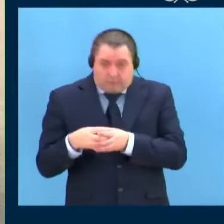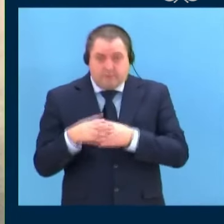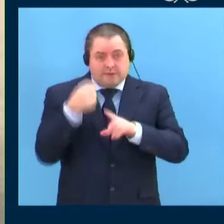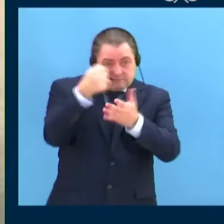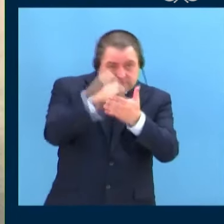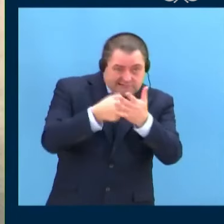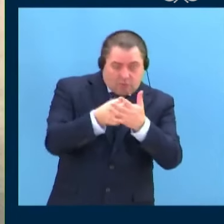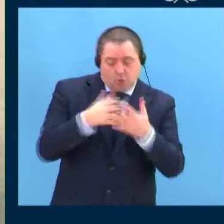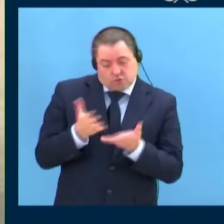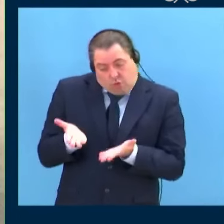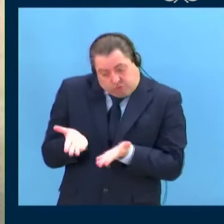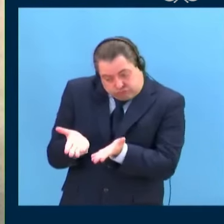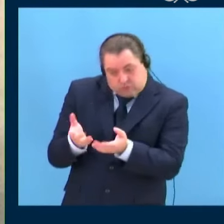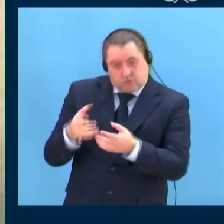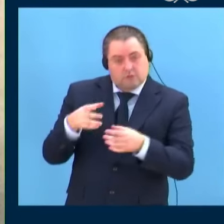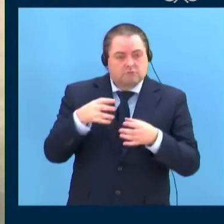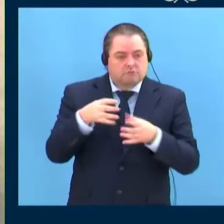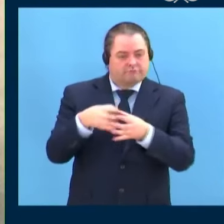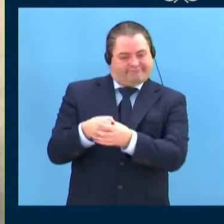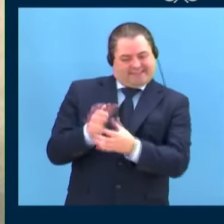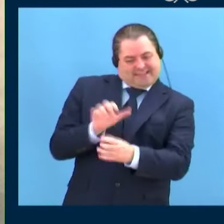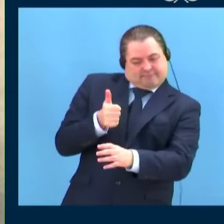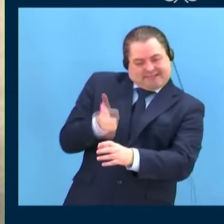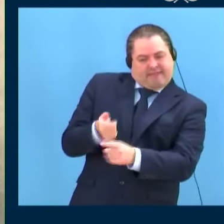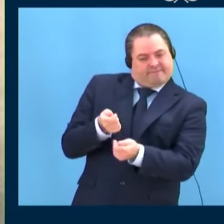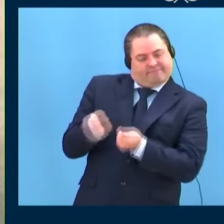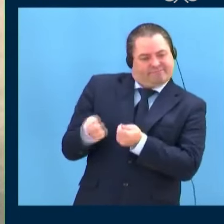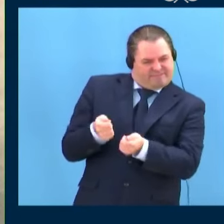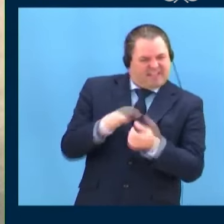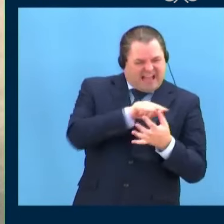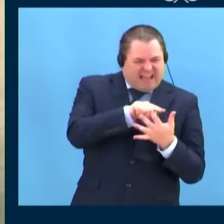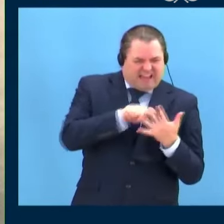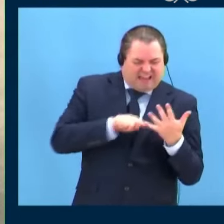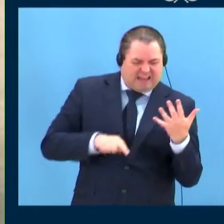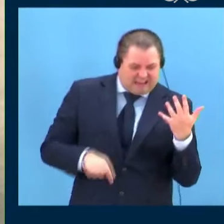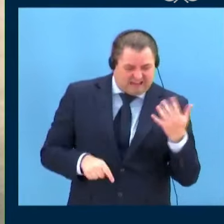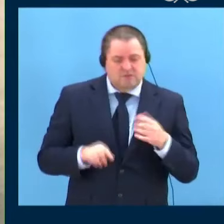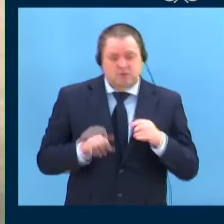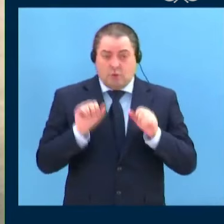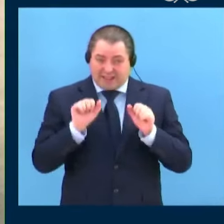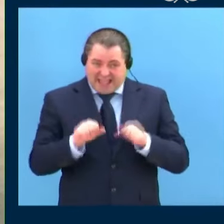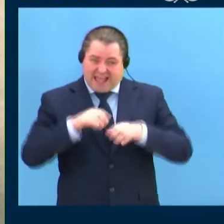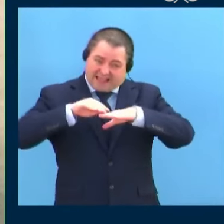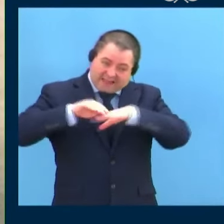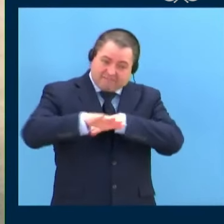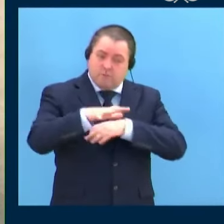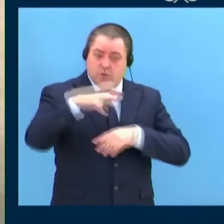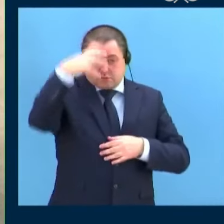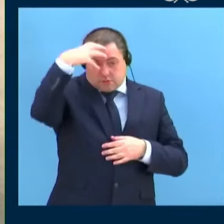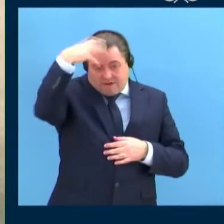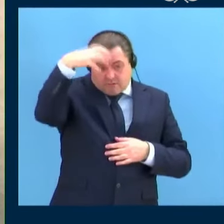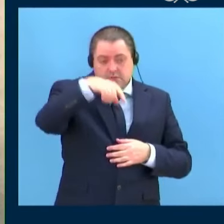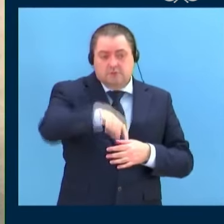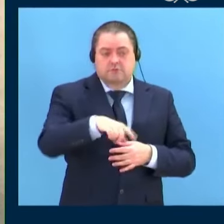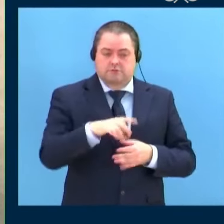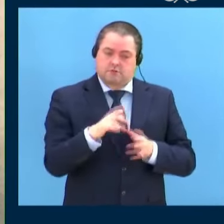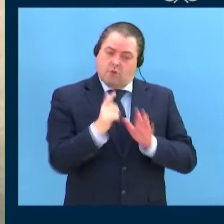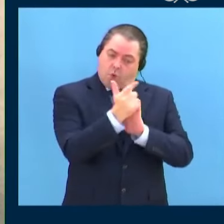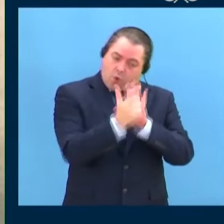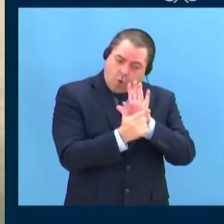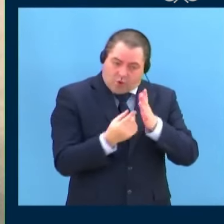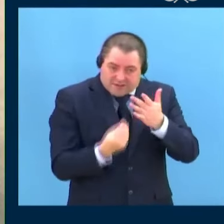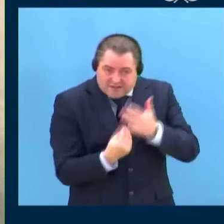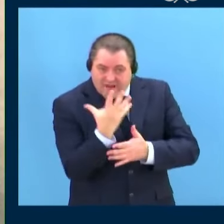autonomy. These structures can ensure appropriate legislation is created or implemented and can also inform the development